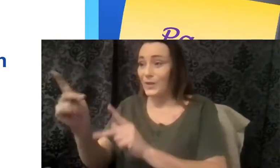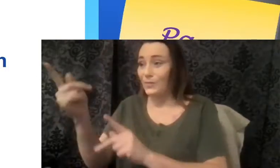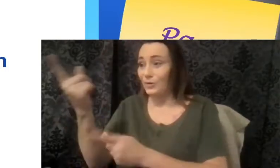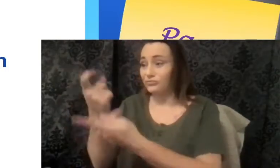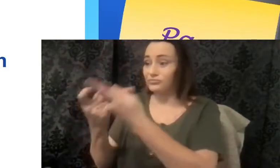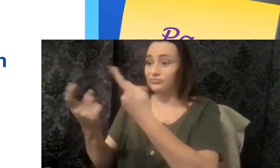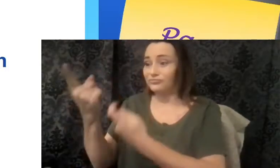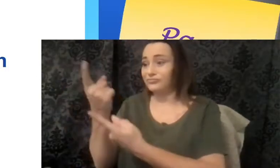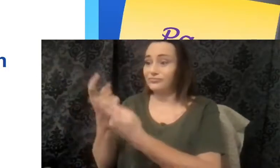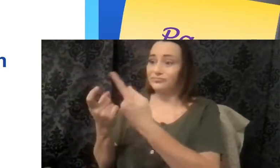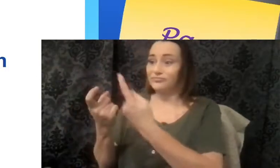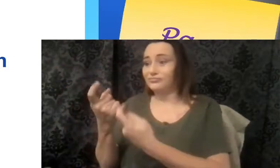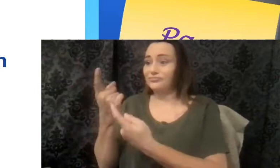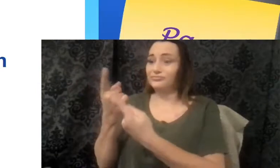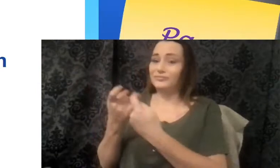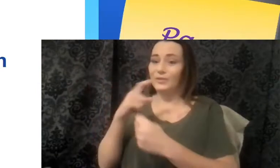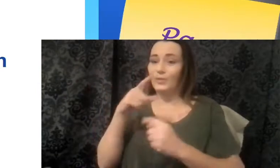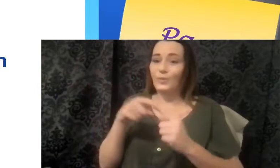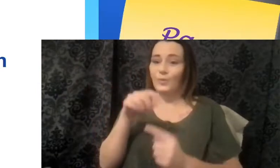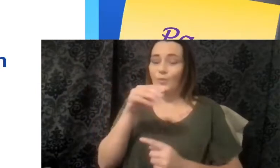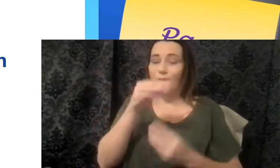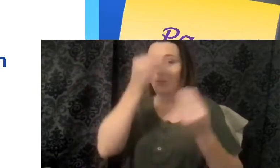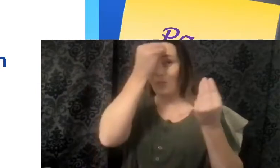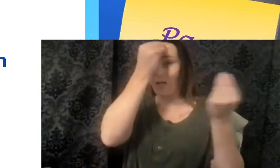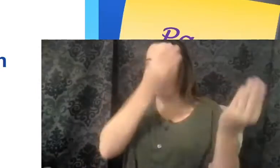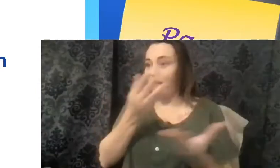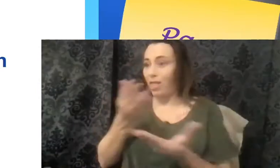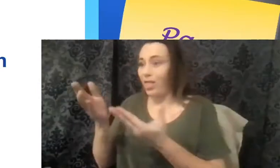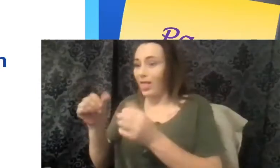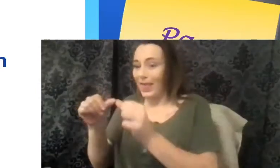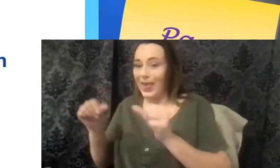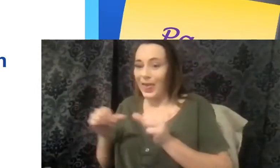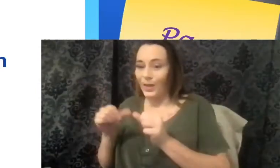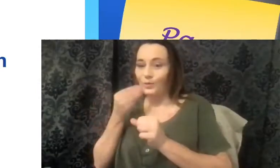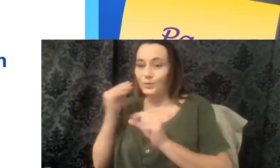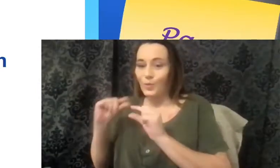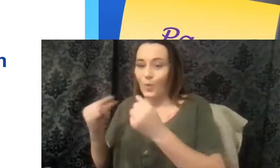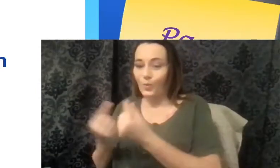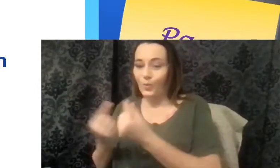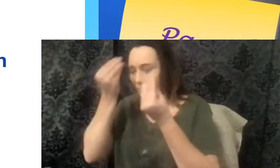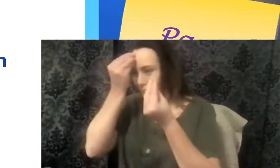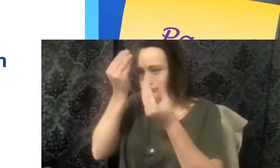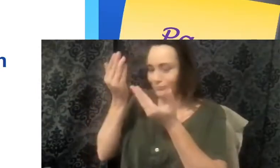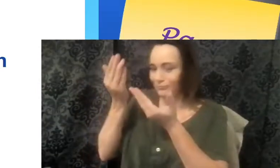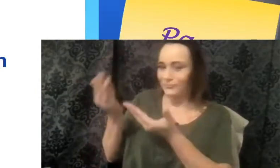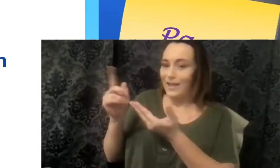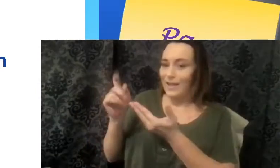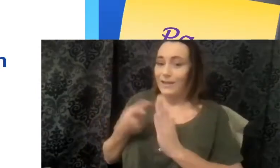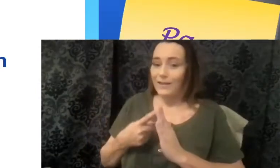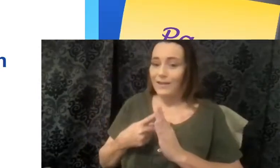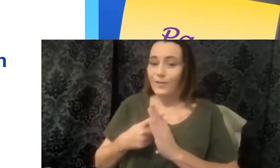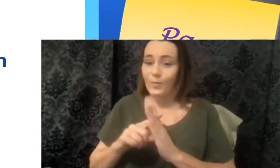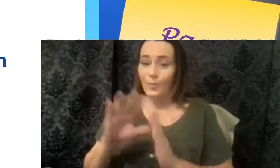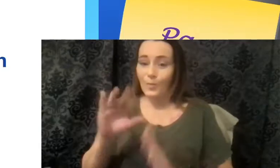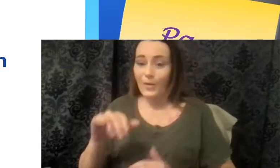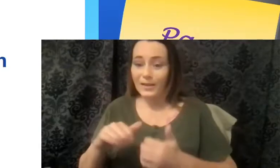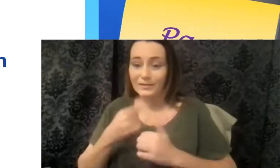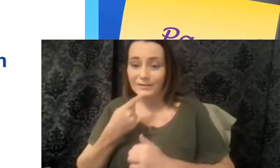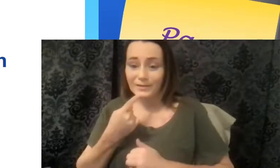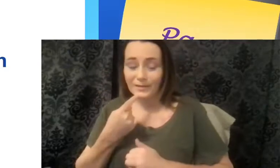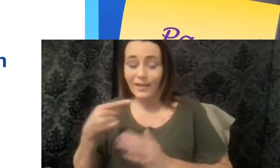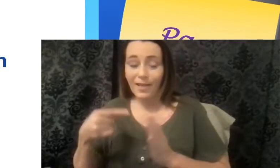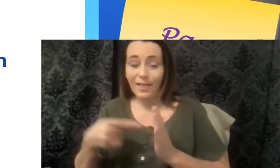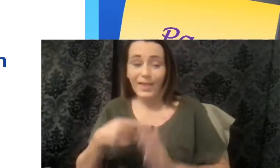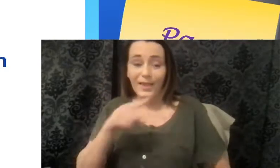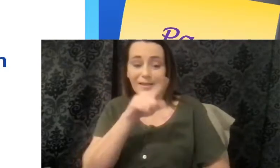motions back to our areas and home groups. And I have to preface it by saying, I think this zone